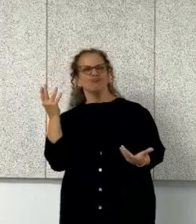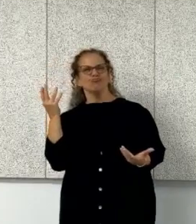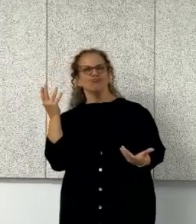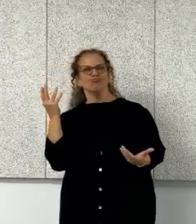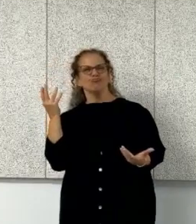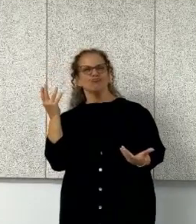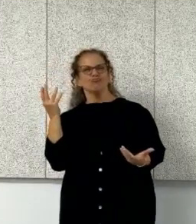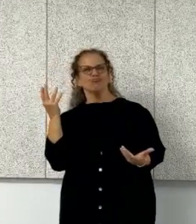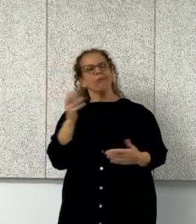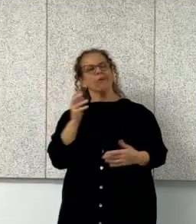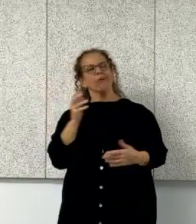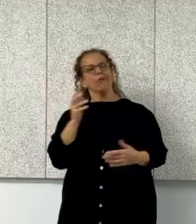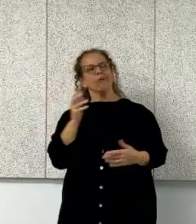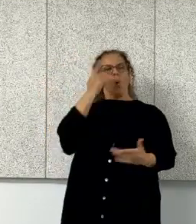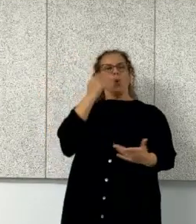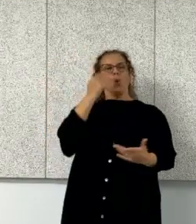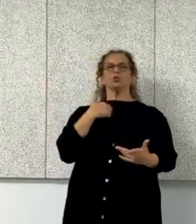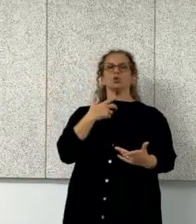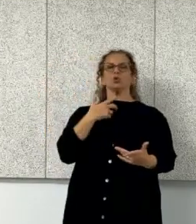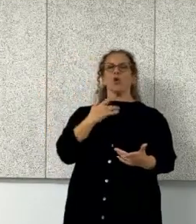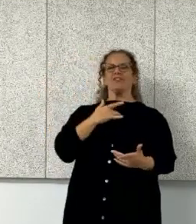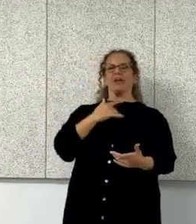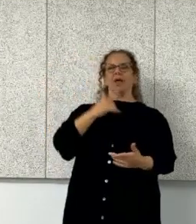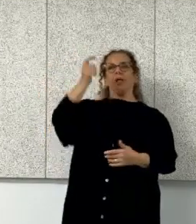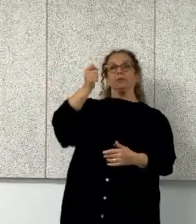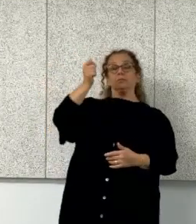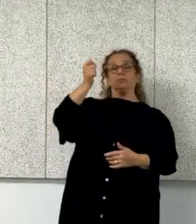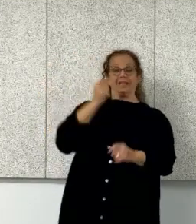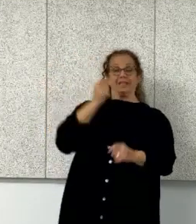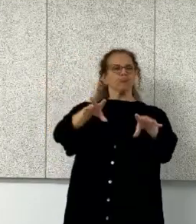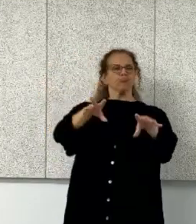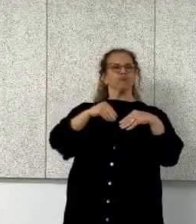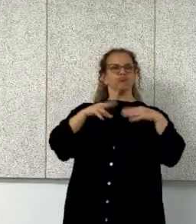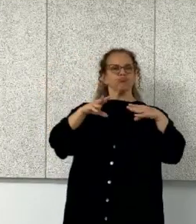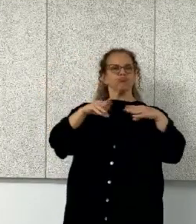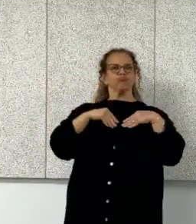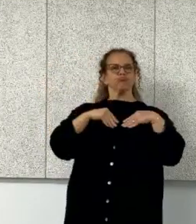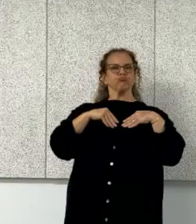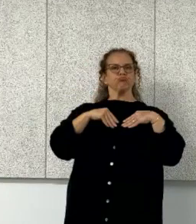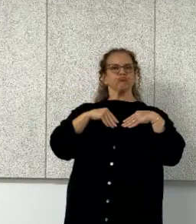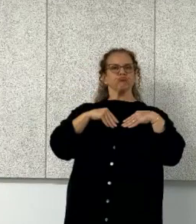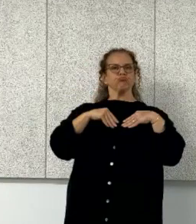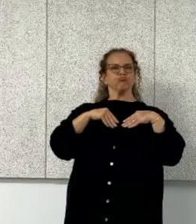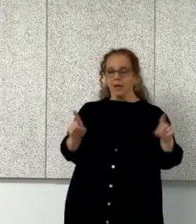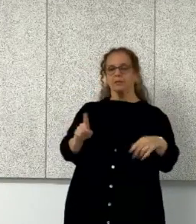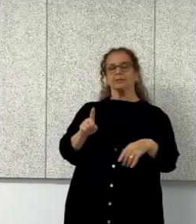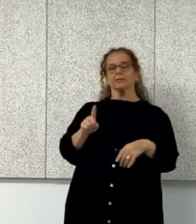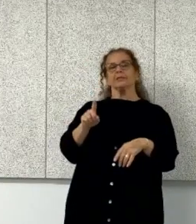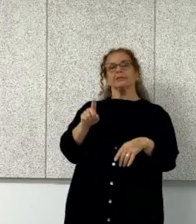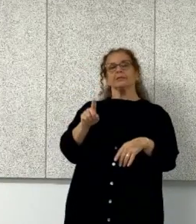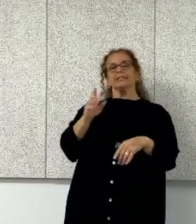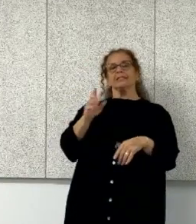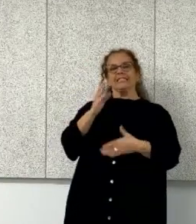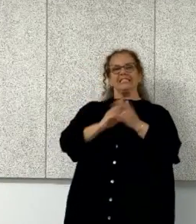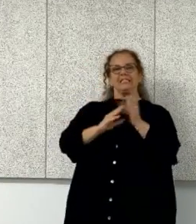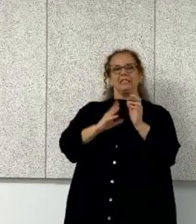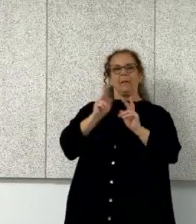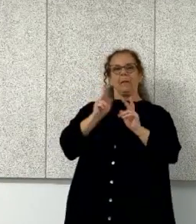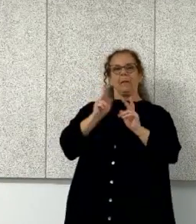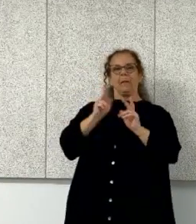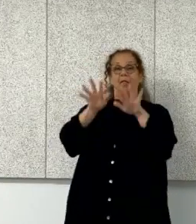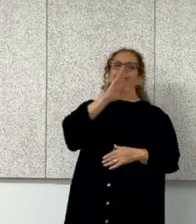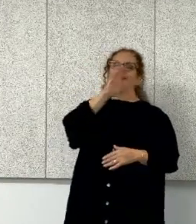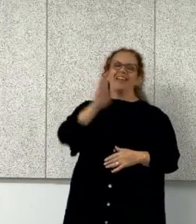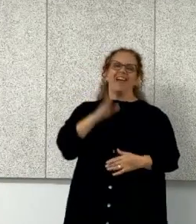that they feel comfortable subscribing to every year. There are, however, going to be people within that audience who, for whatever reason, are never gonna know their calendar, they're never gonna know